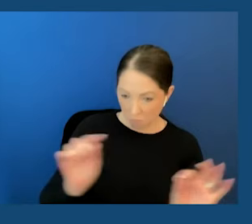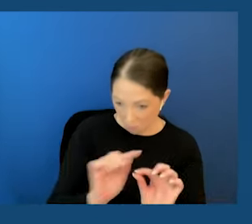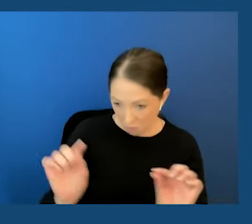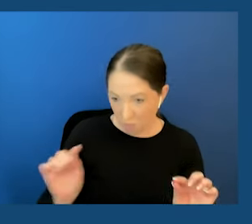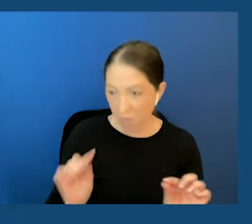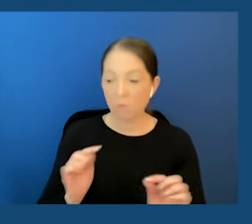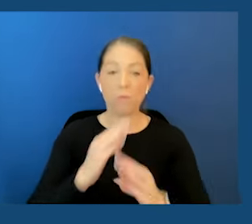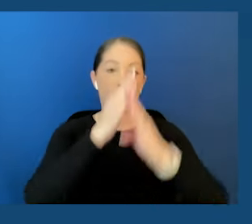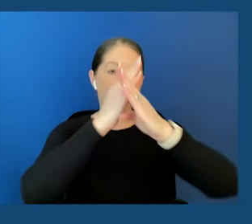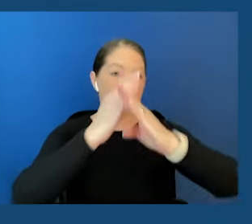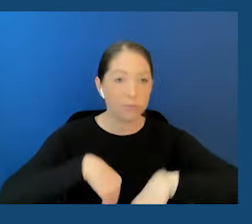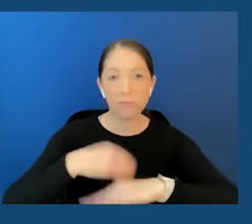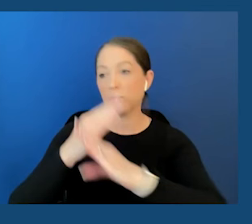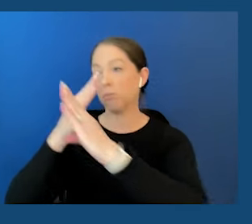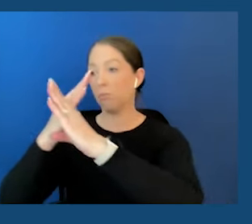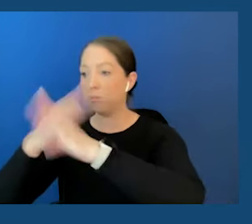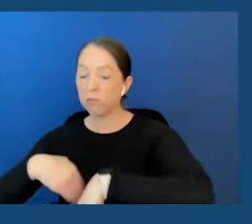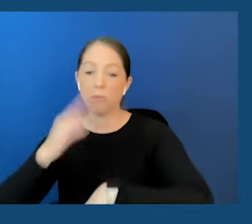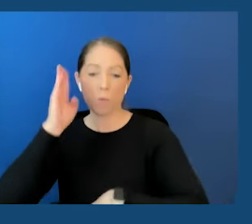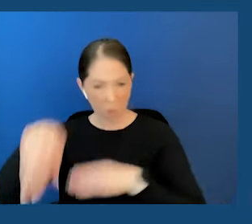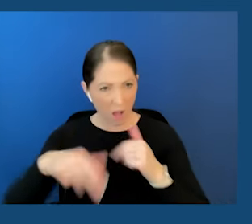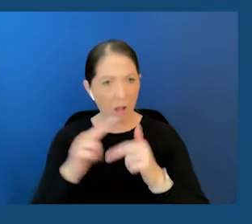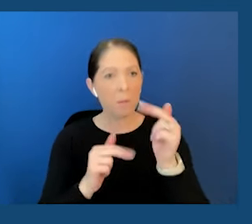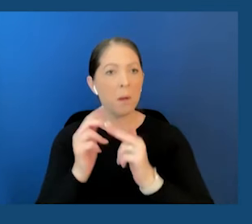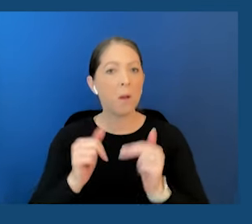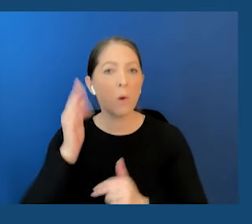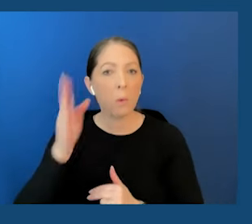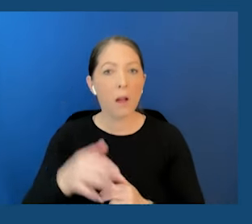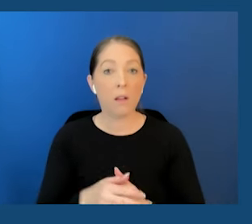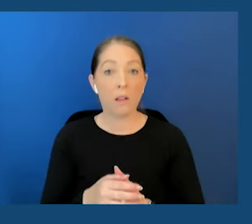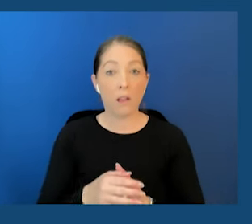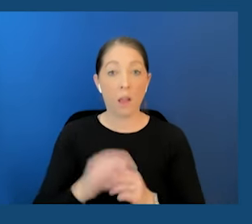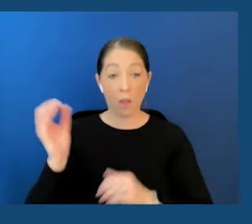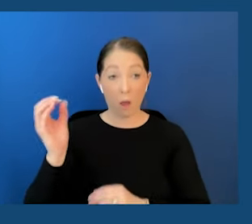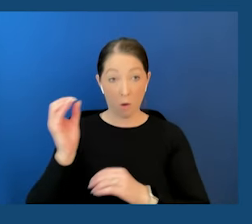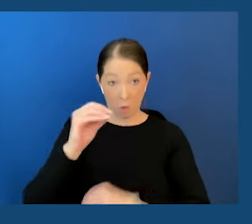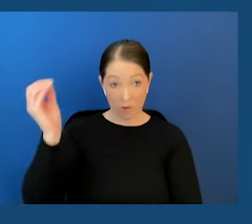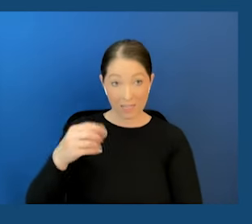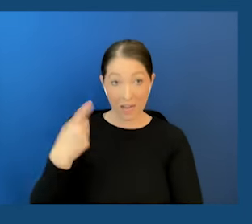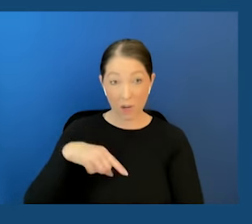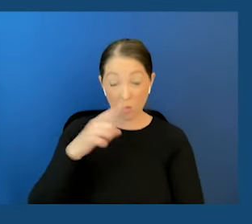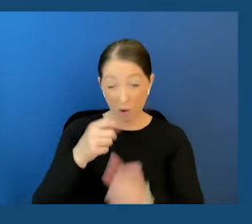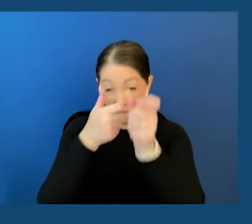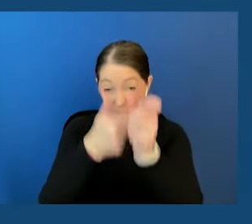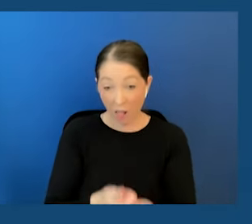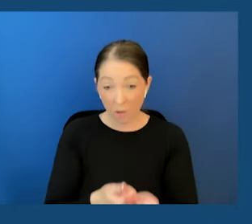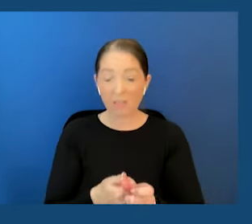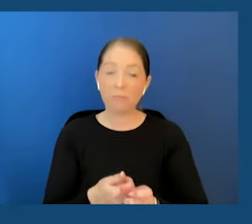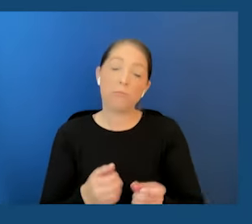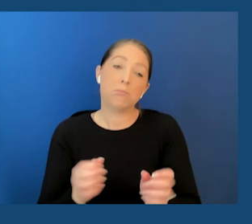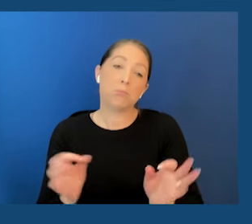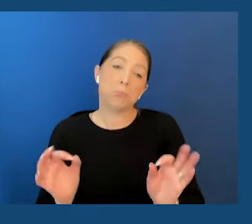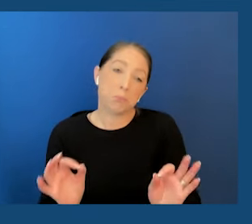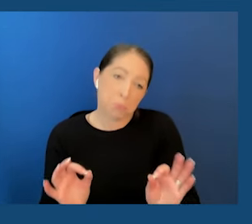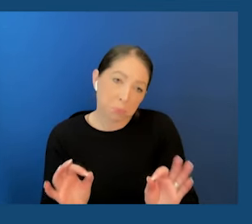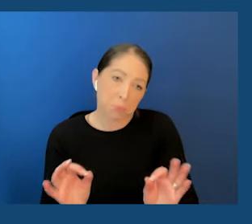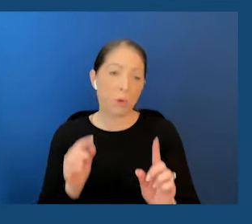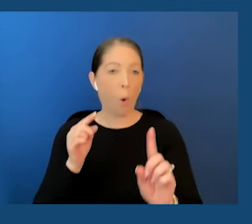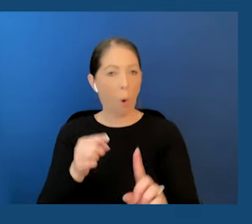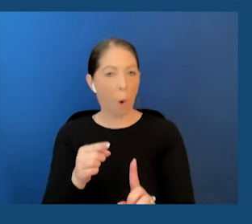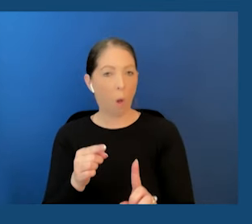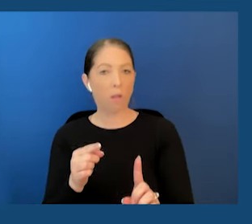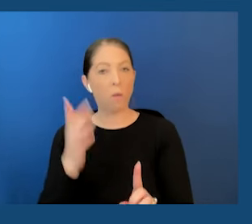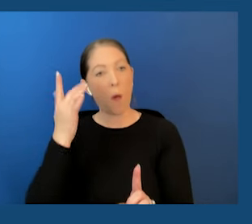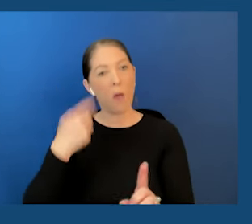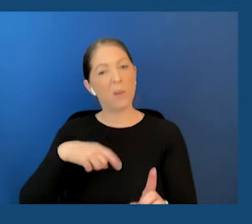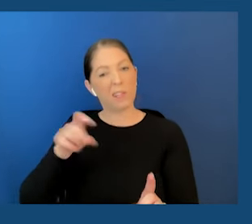we're going to build, and the percentage that we're tracking is very modest. You can actually do a lot better, but we have modest goals because we have to start getting moving